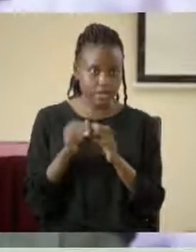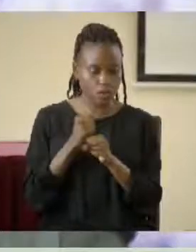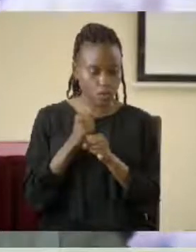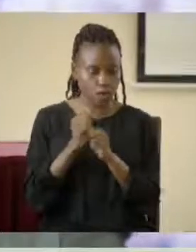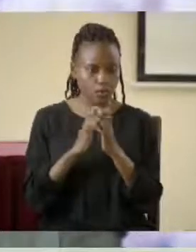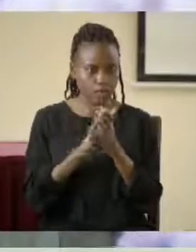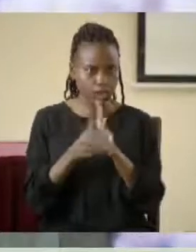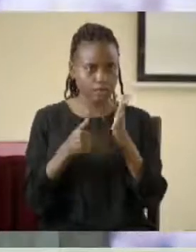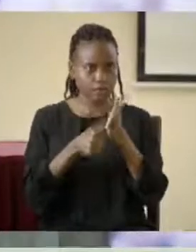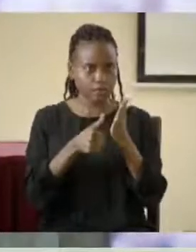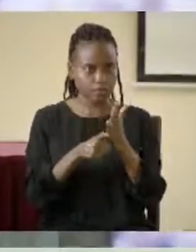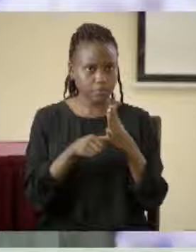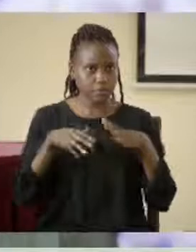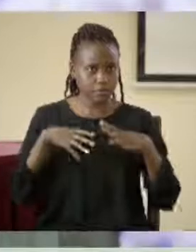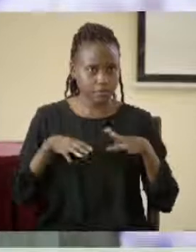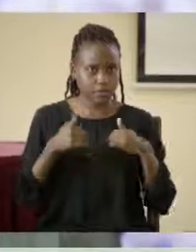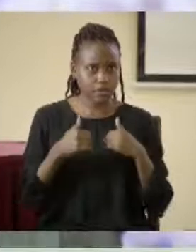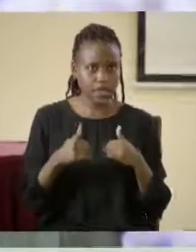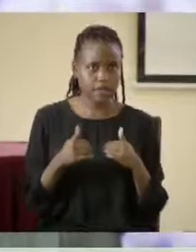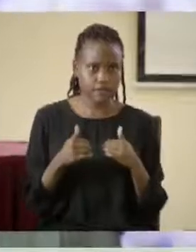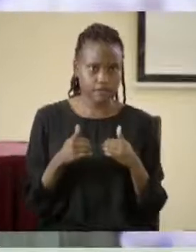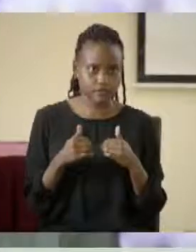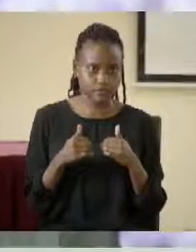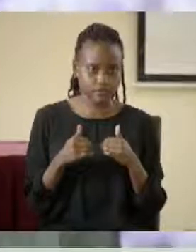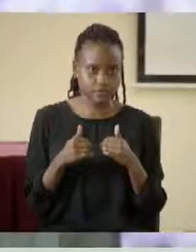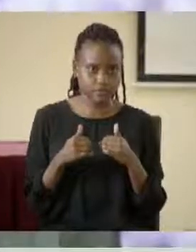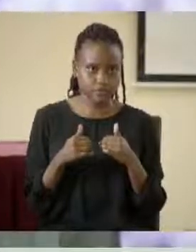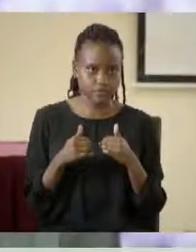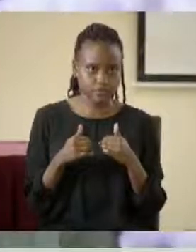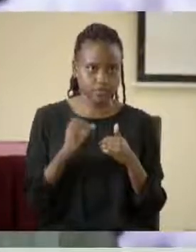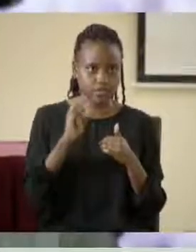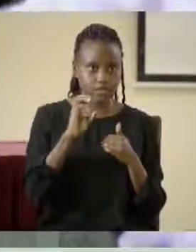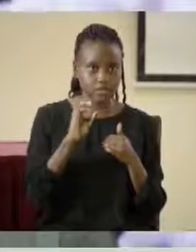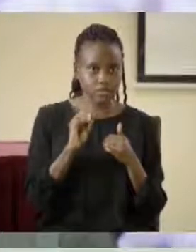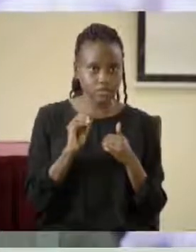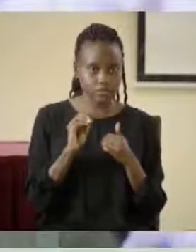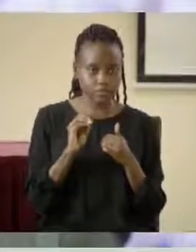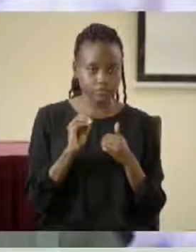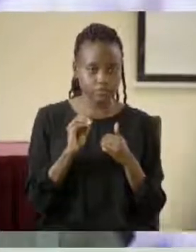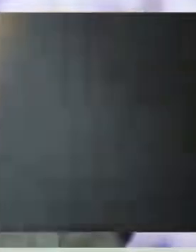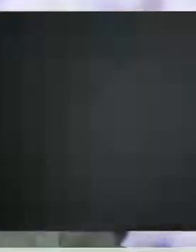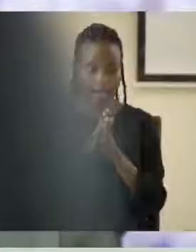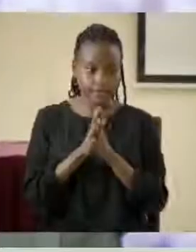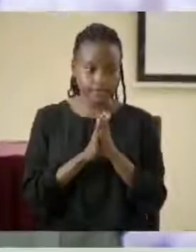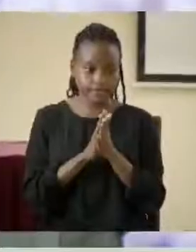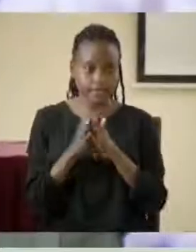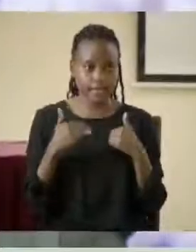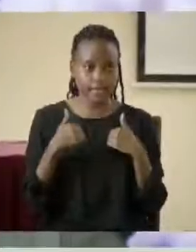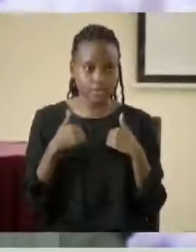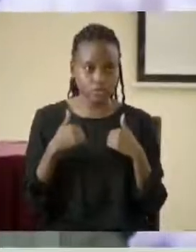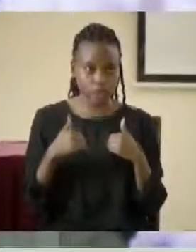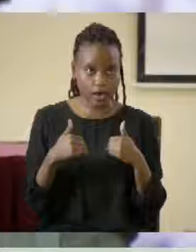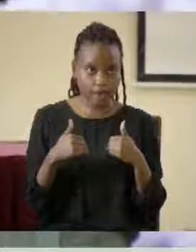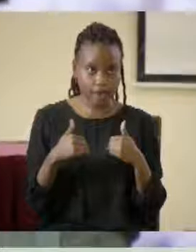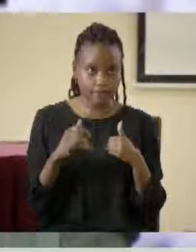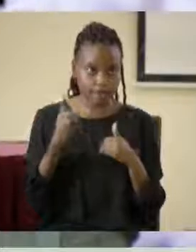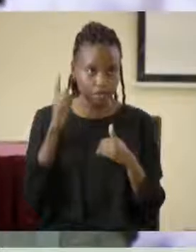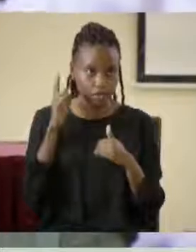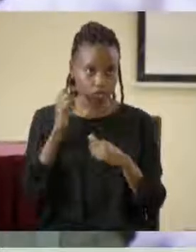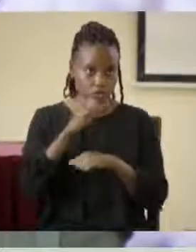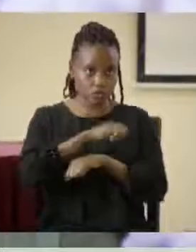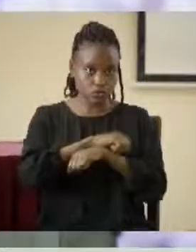the problems that people are facing. So we should aspire to have clinics in law